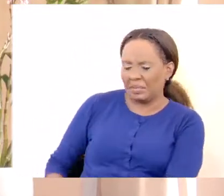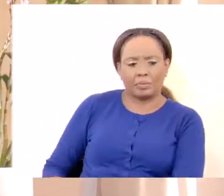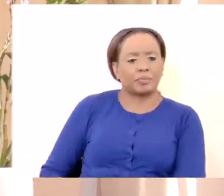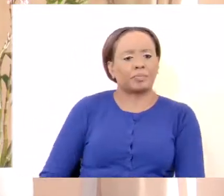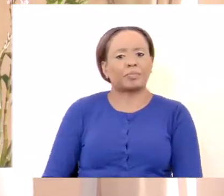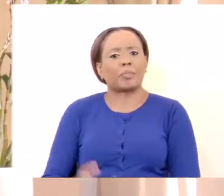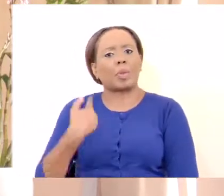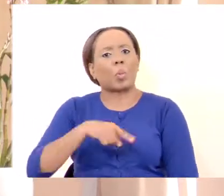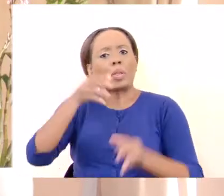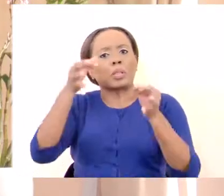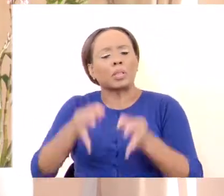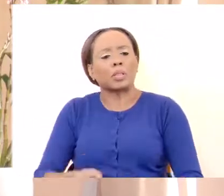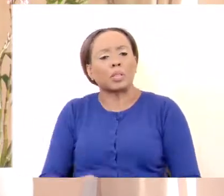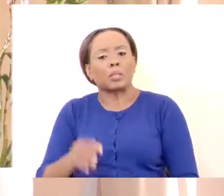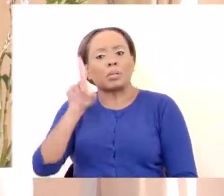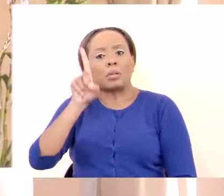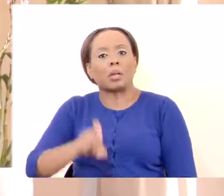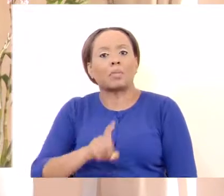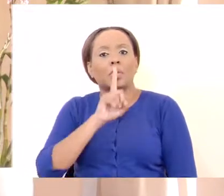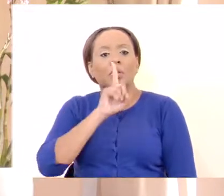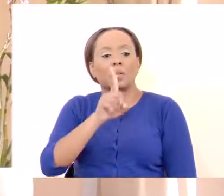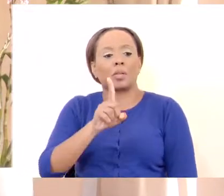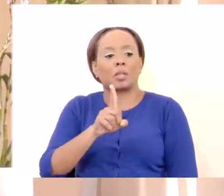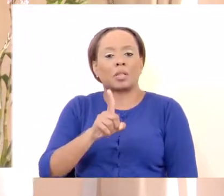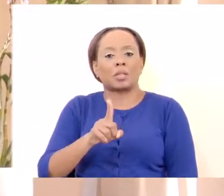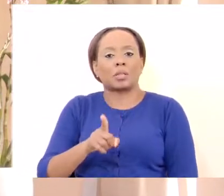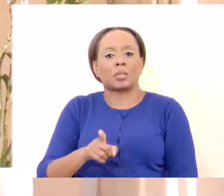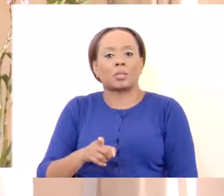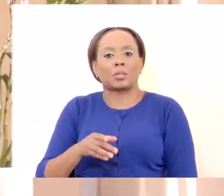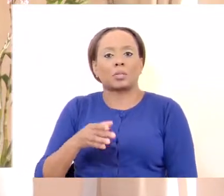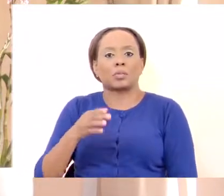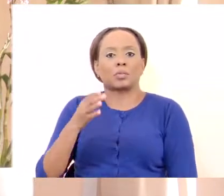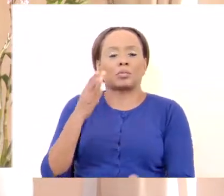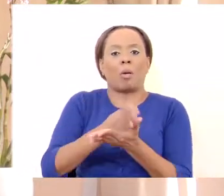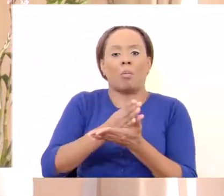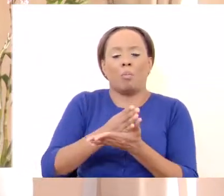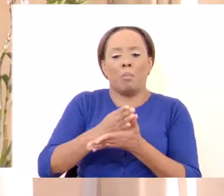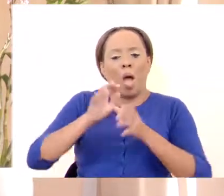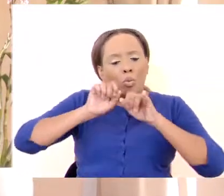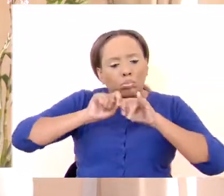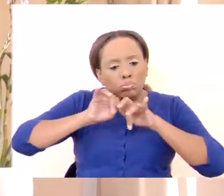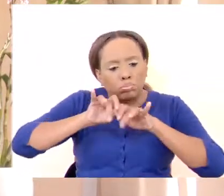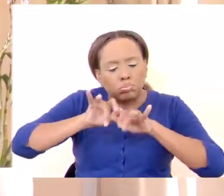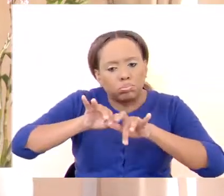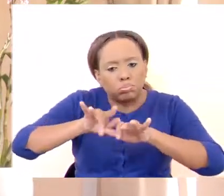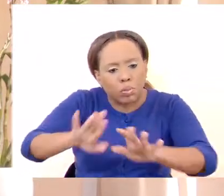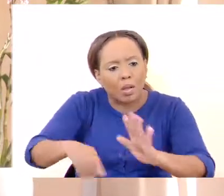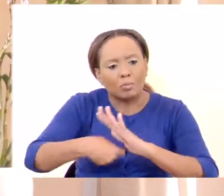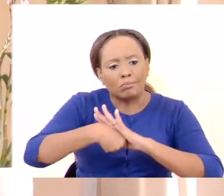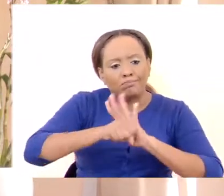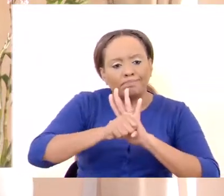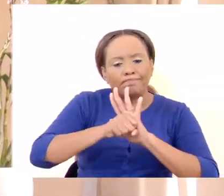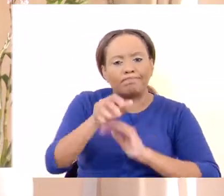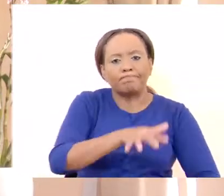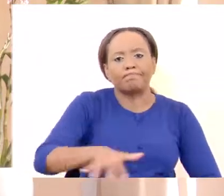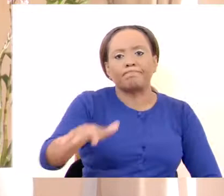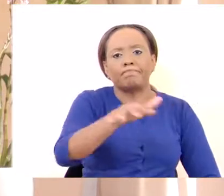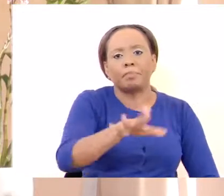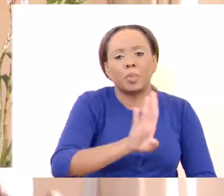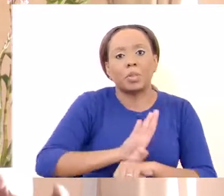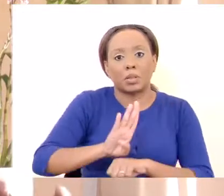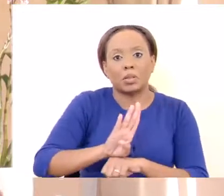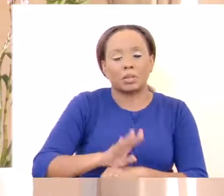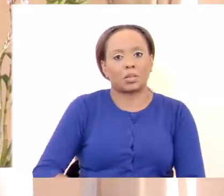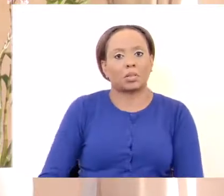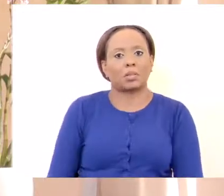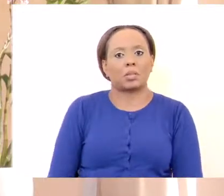do is to first of all stem the flow of the virus in the country. So whereas we have a backlog